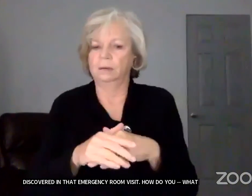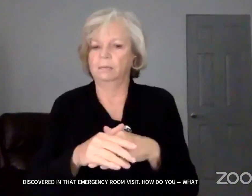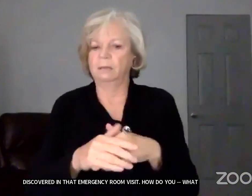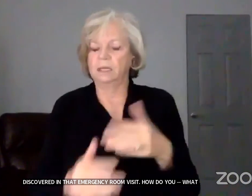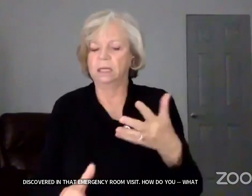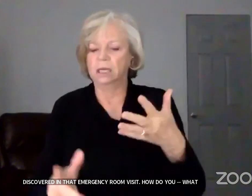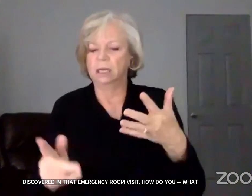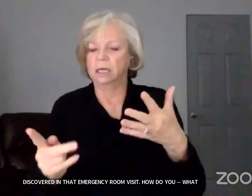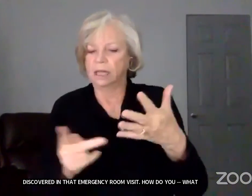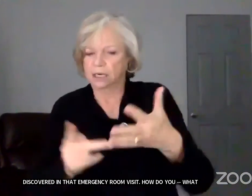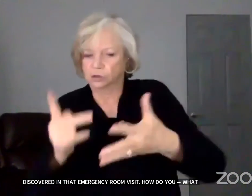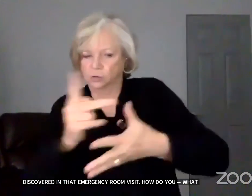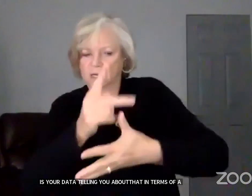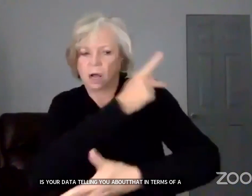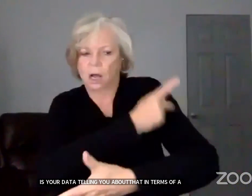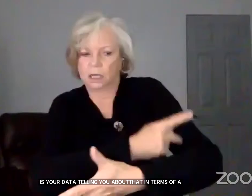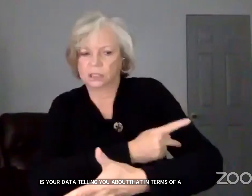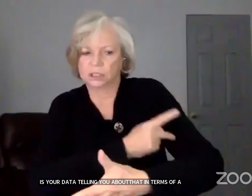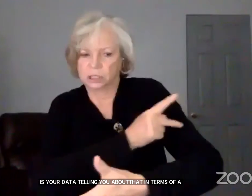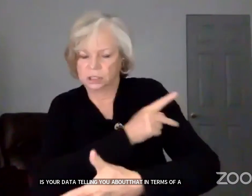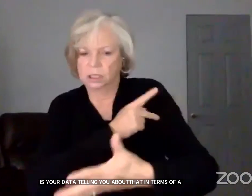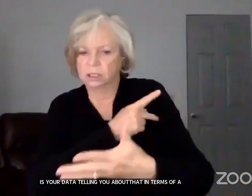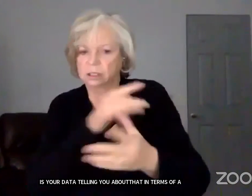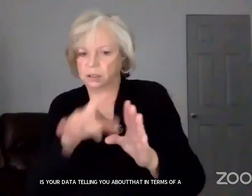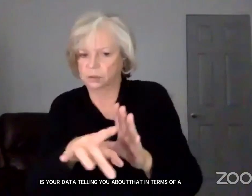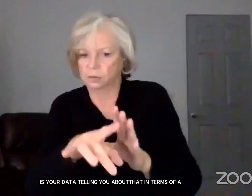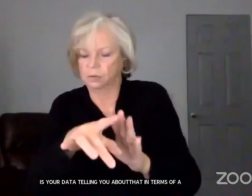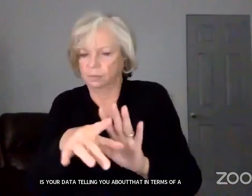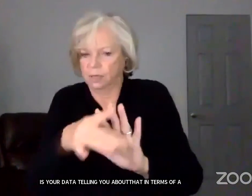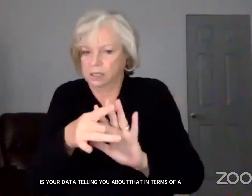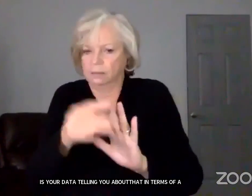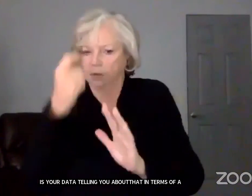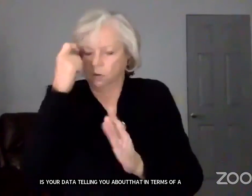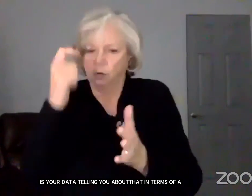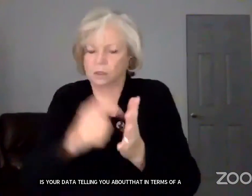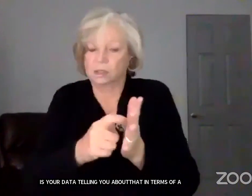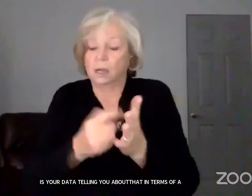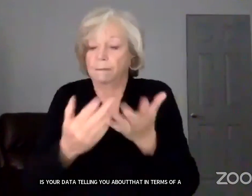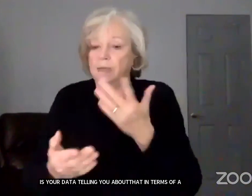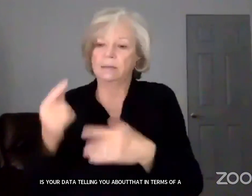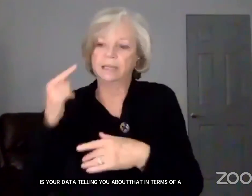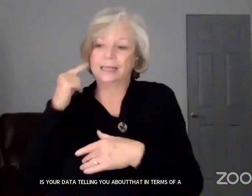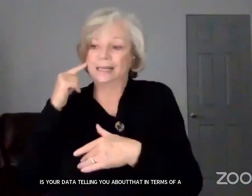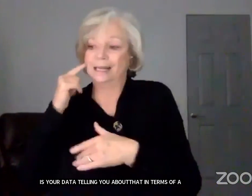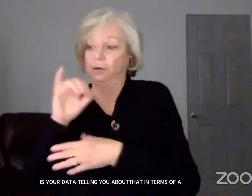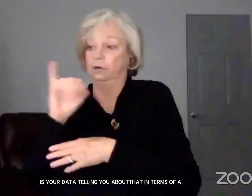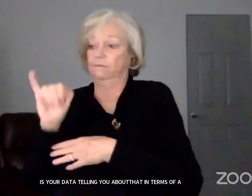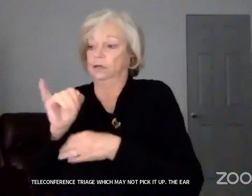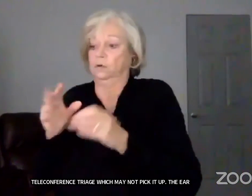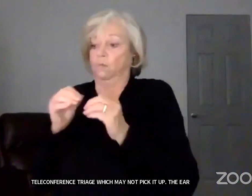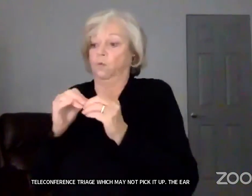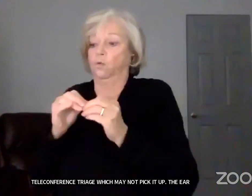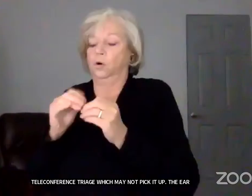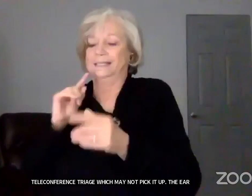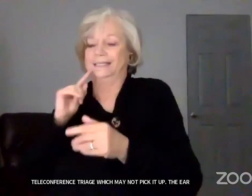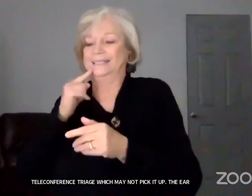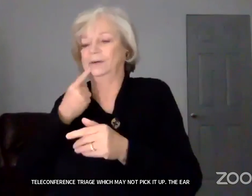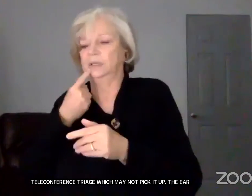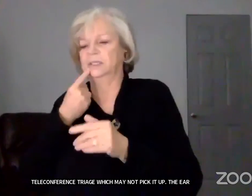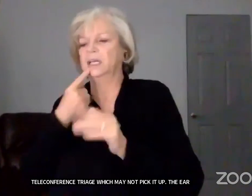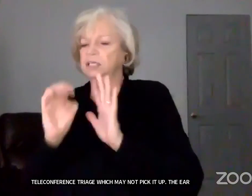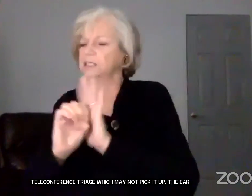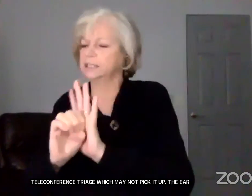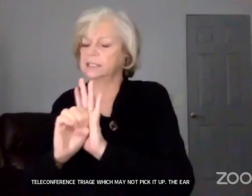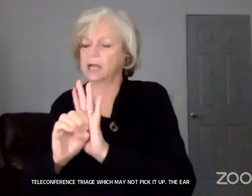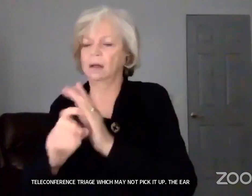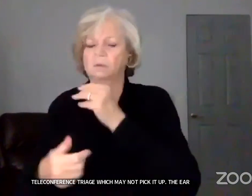like that ear infection might have been something more serious? That's the question. I'm asking in an inelegant way, but I think hopefully you